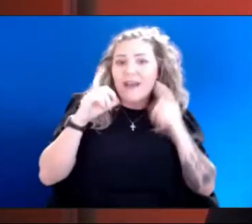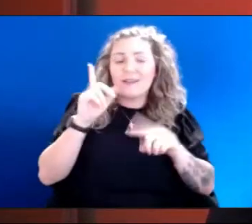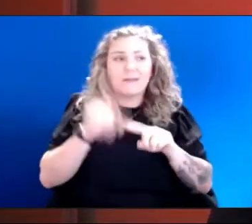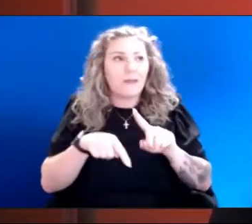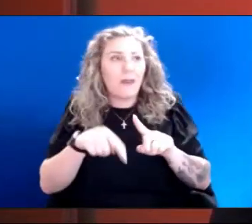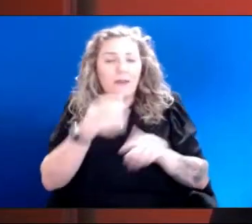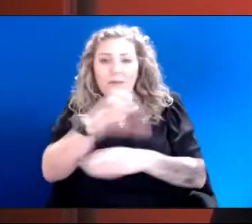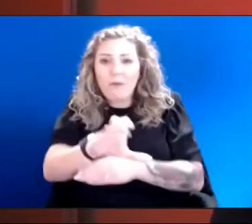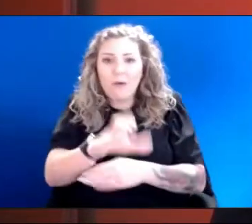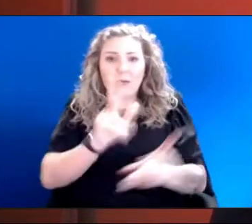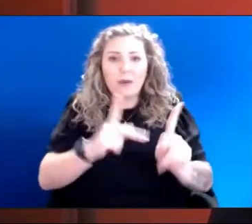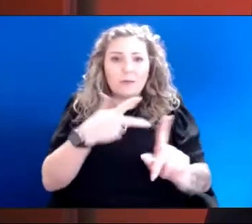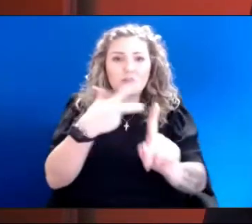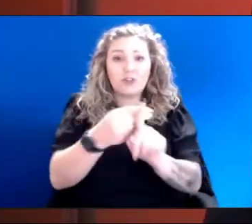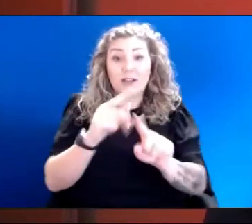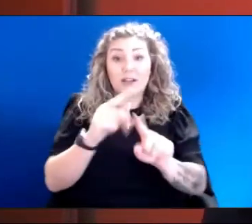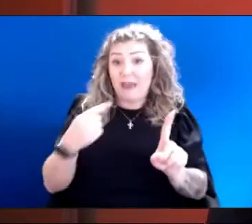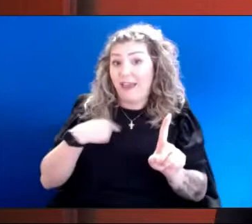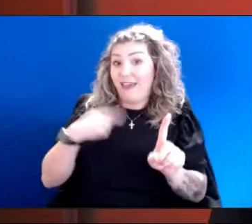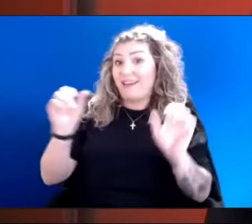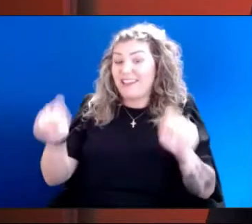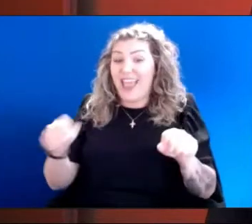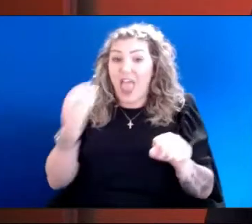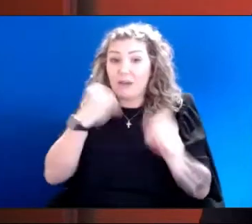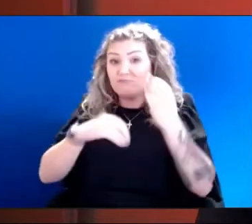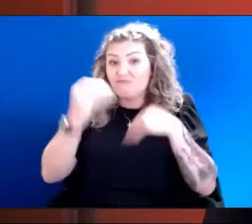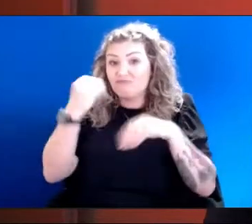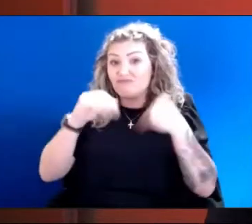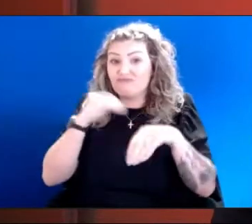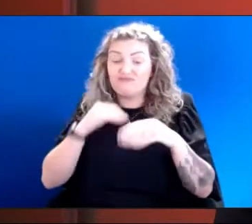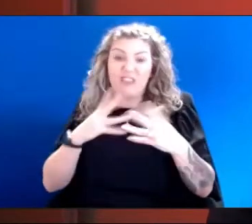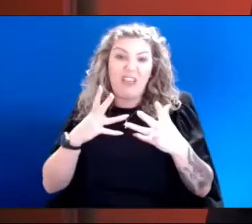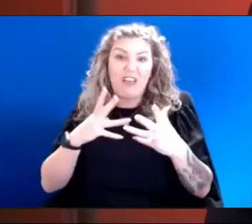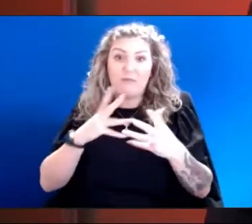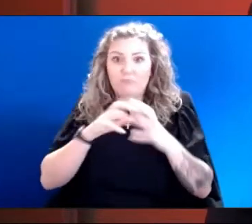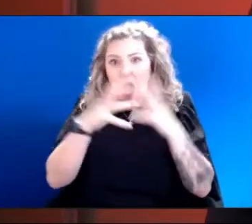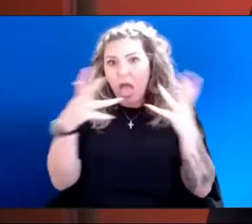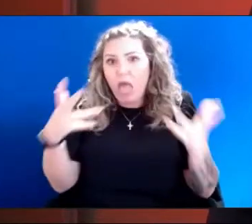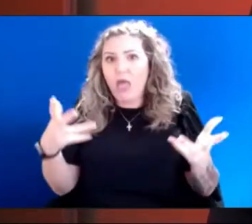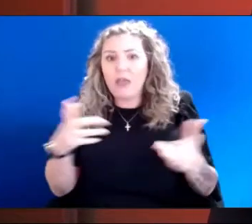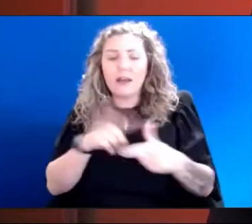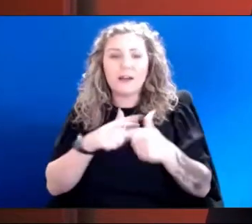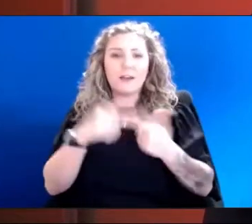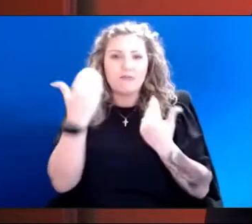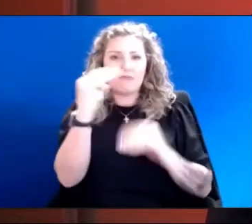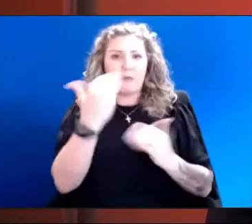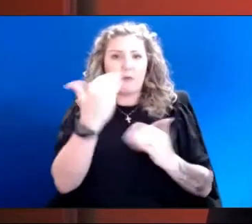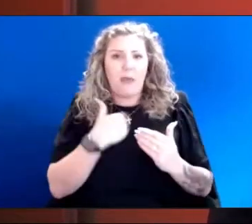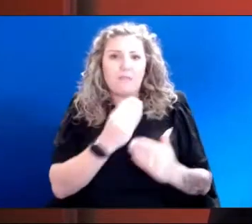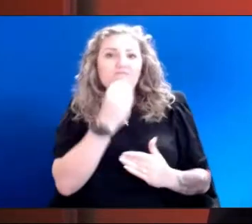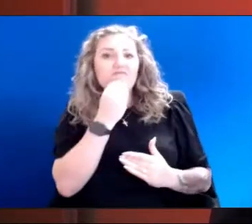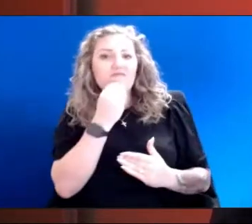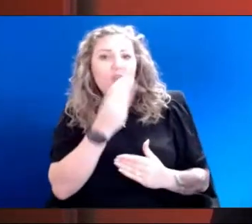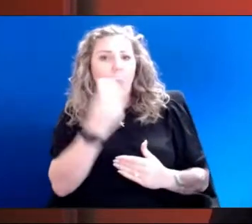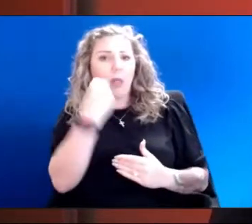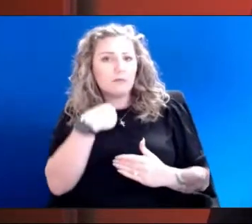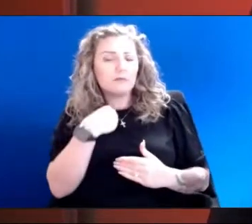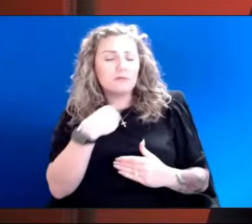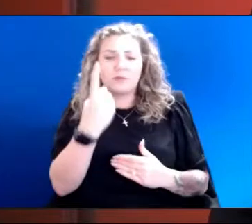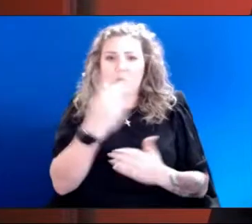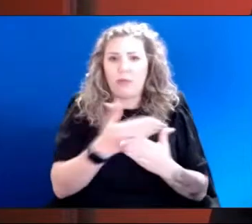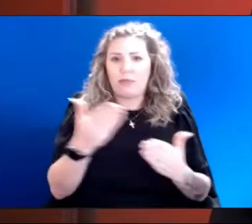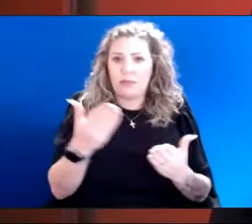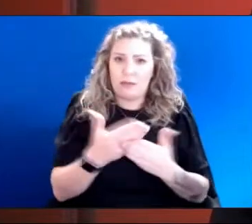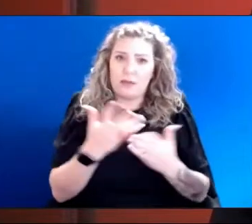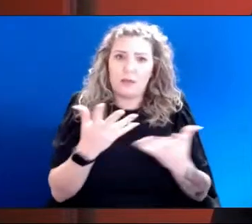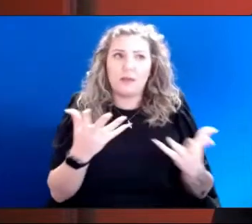but I can certainly binge and then purge, or I can restrict my intake of food. It becomes the one thing that's very primal that we can